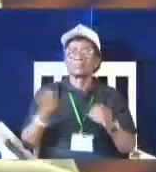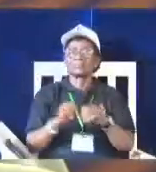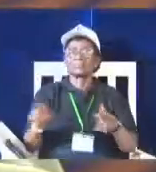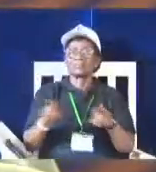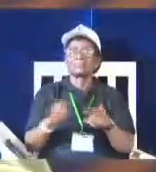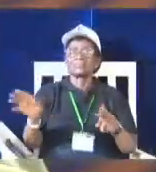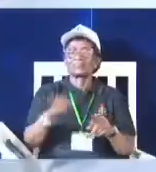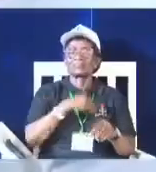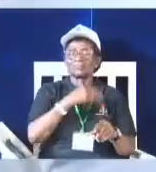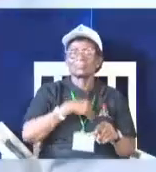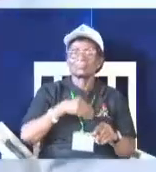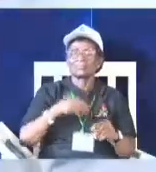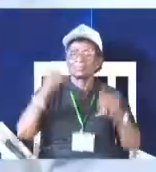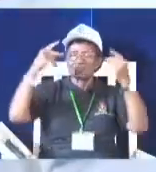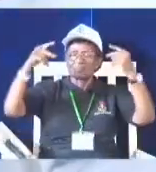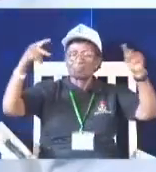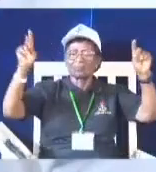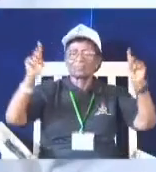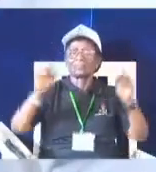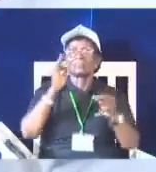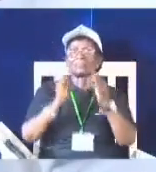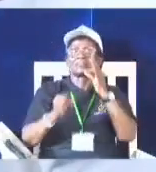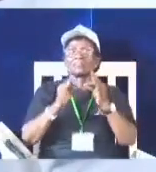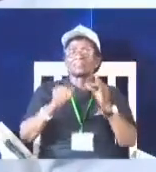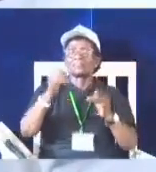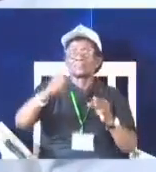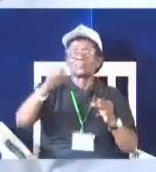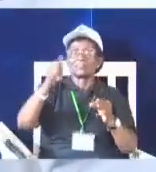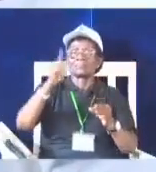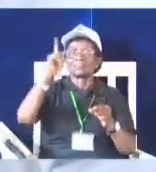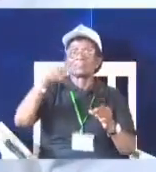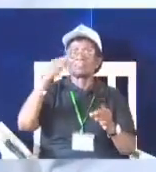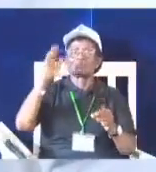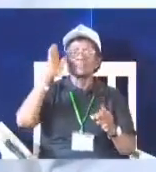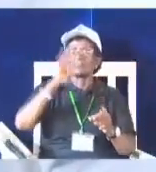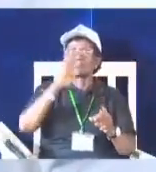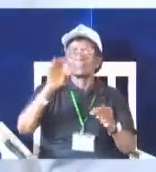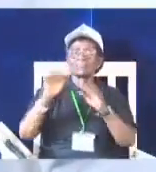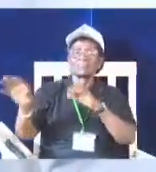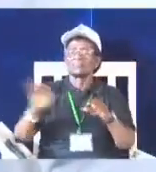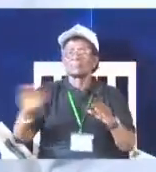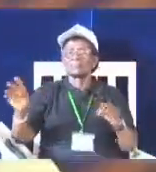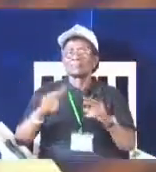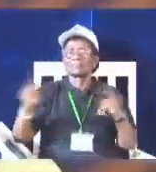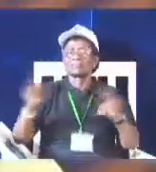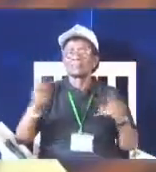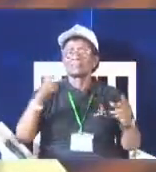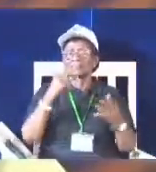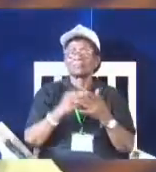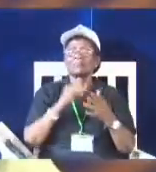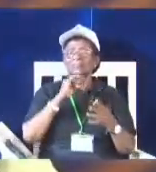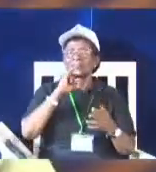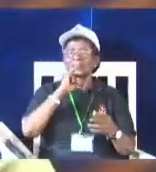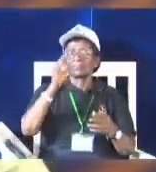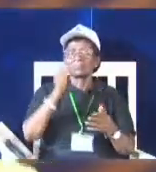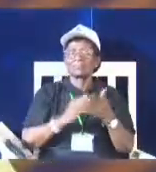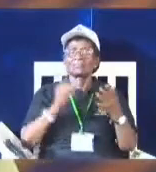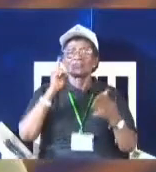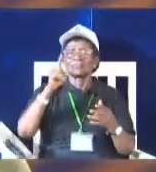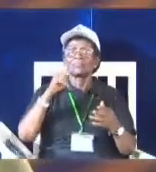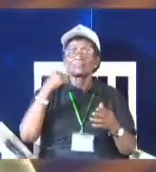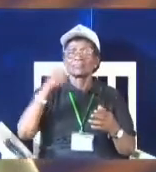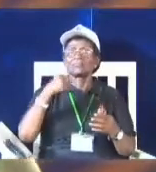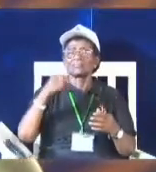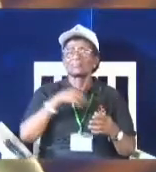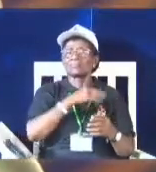If there's anyone who should be doing very well, it is someone whose soul is prospering. If you're a true